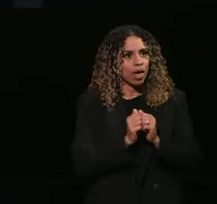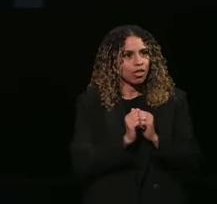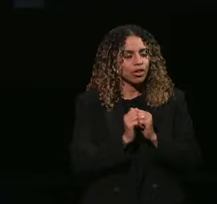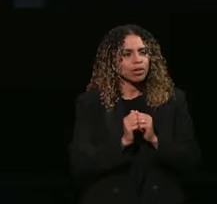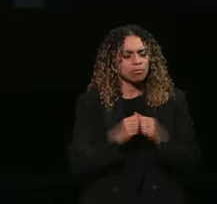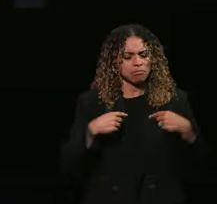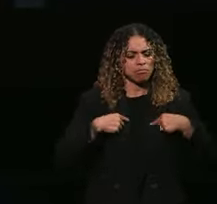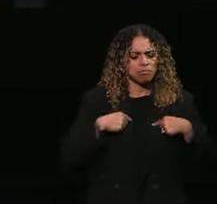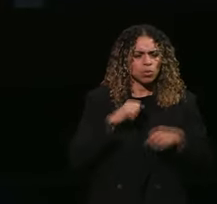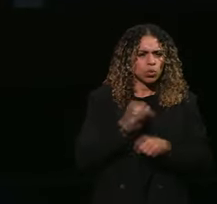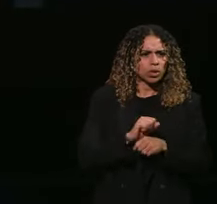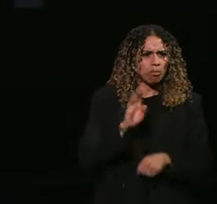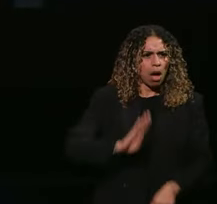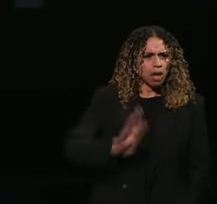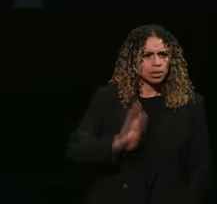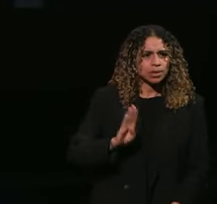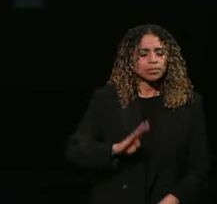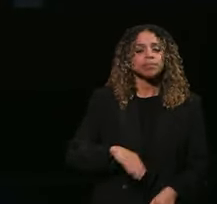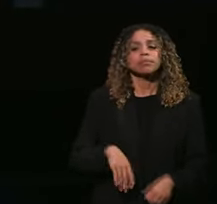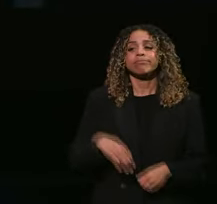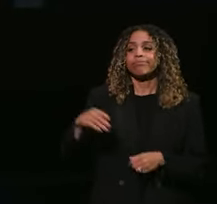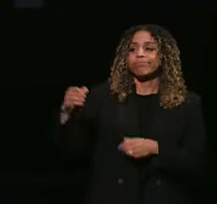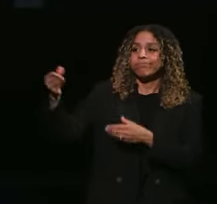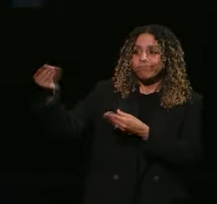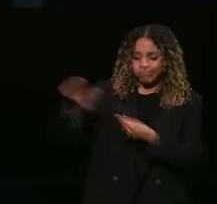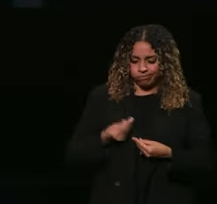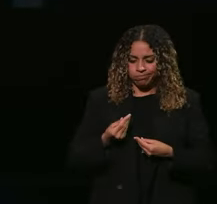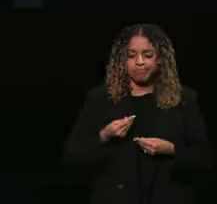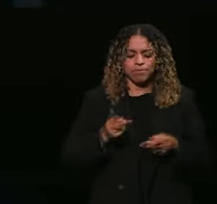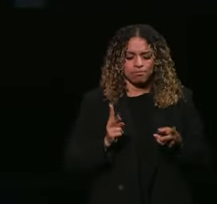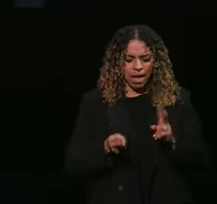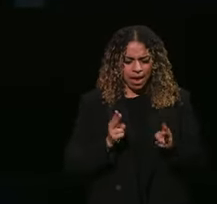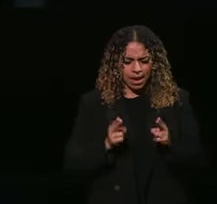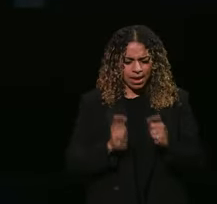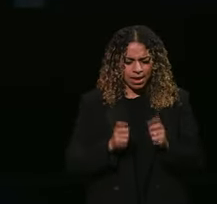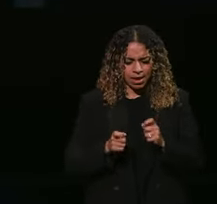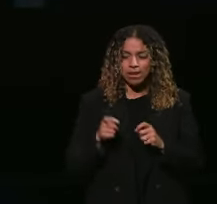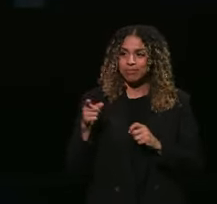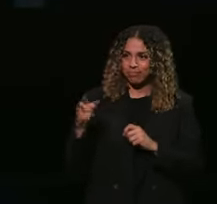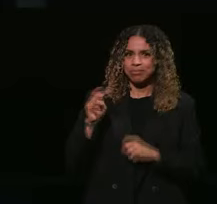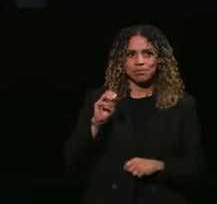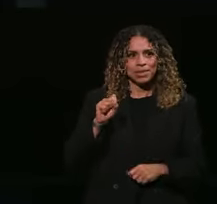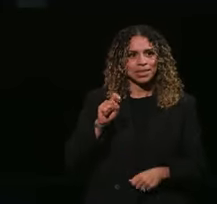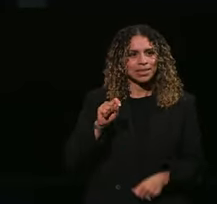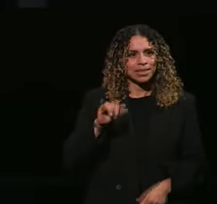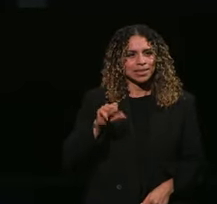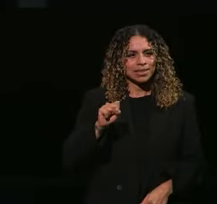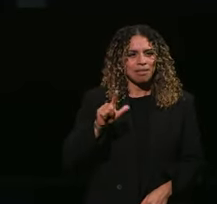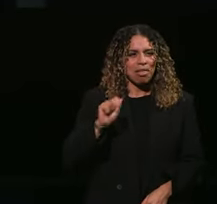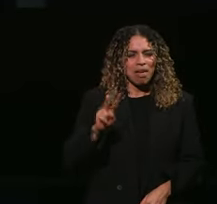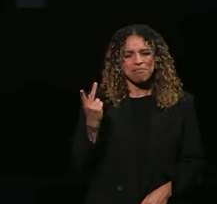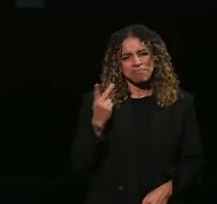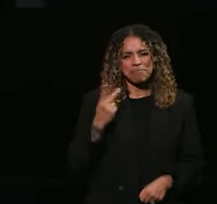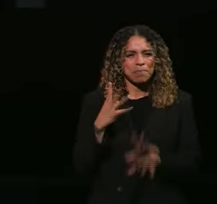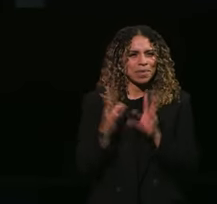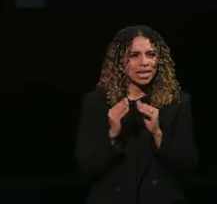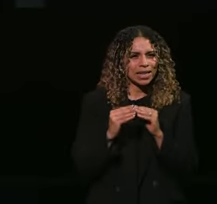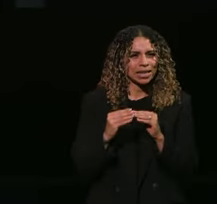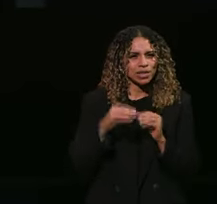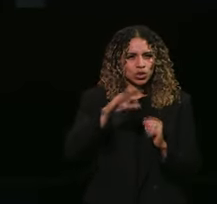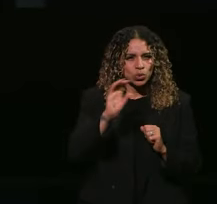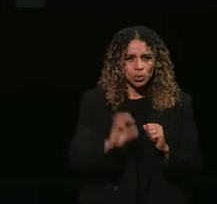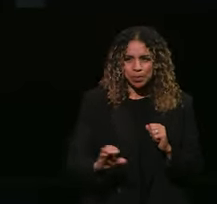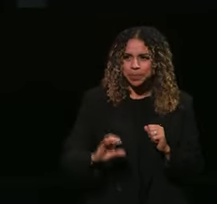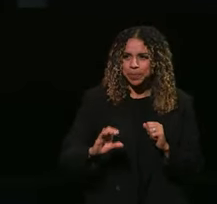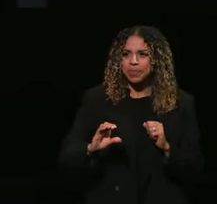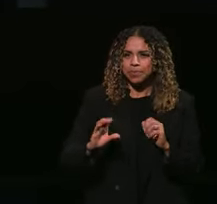to begin the edit, and we were just having conversations about what he was able to show me already was we were on Zoom, but also just